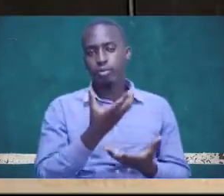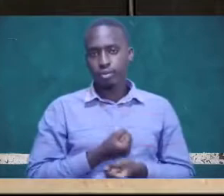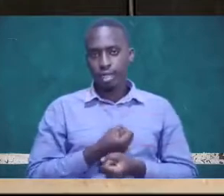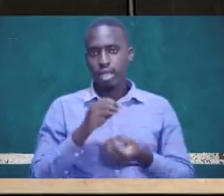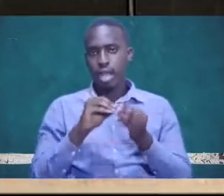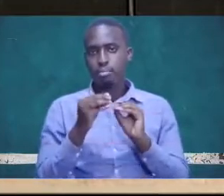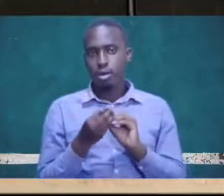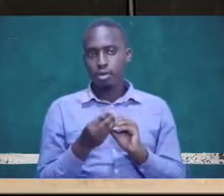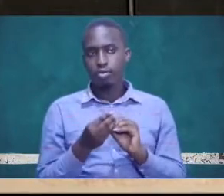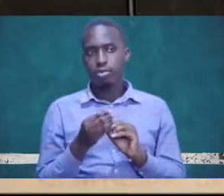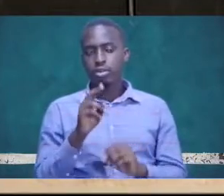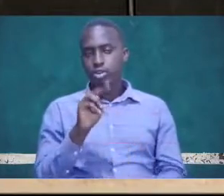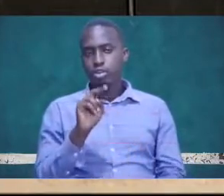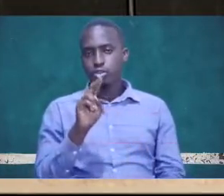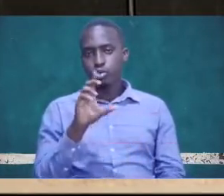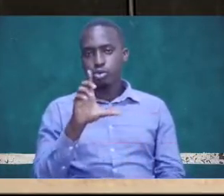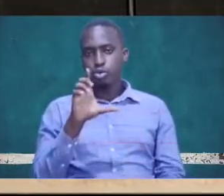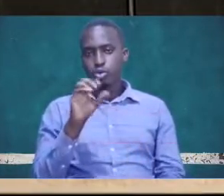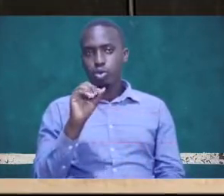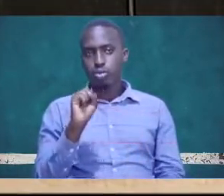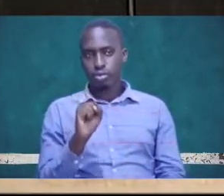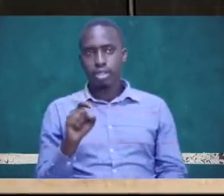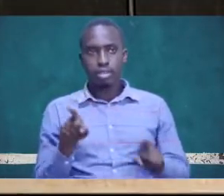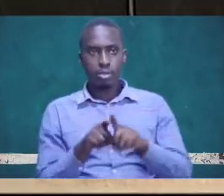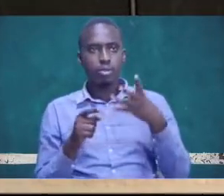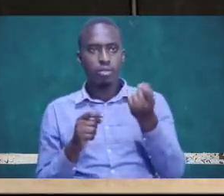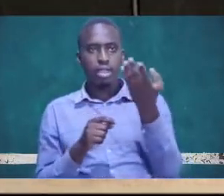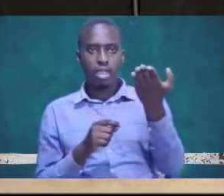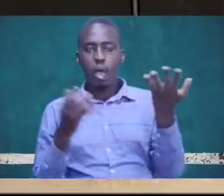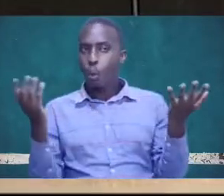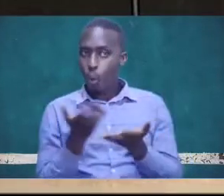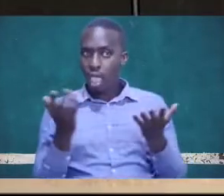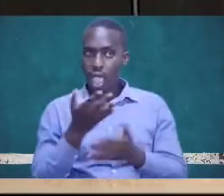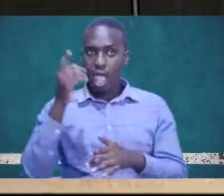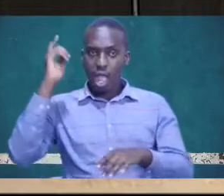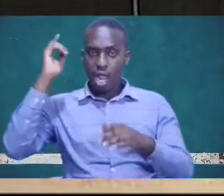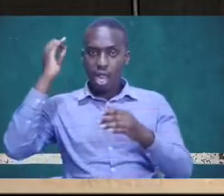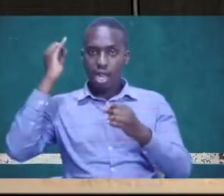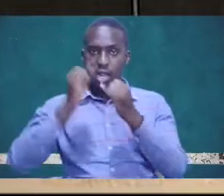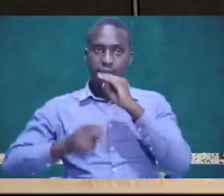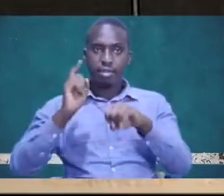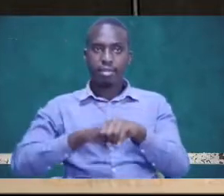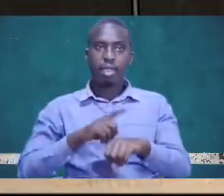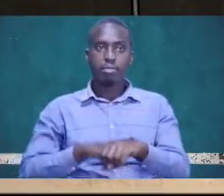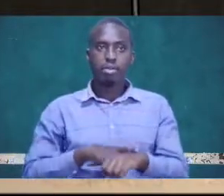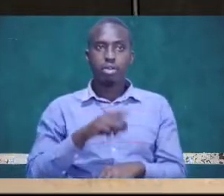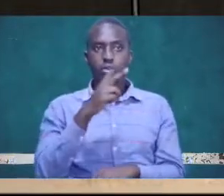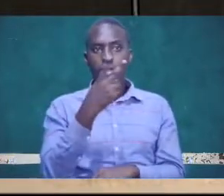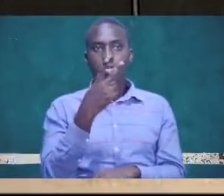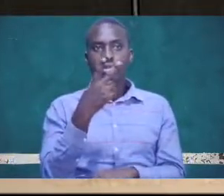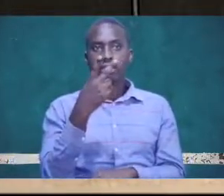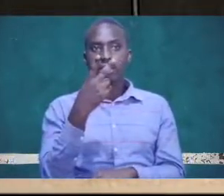number of neutrons. And then you have here, this is where the last time you had this